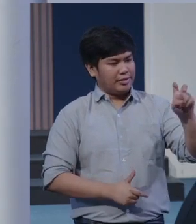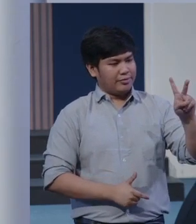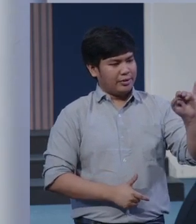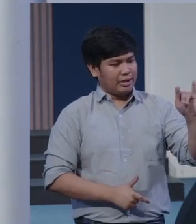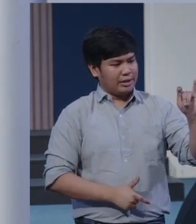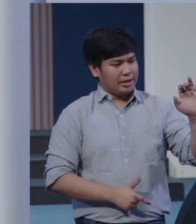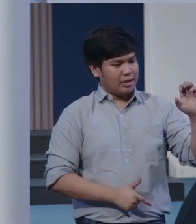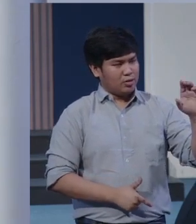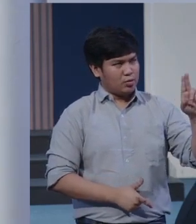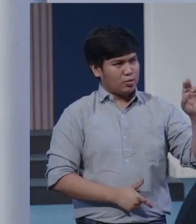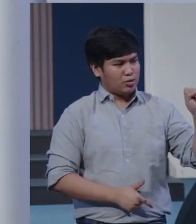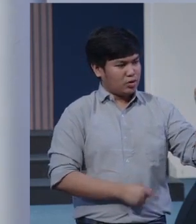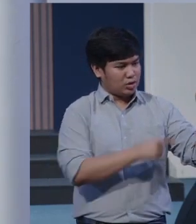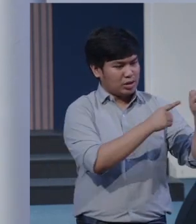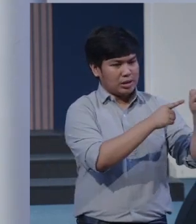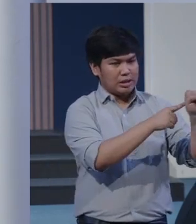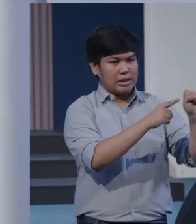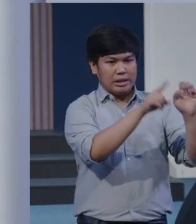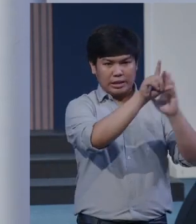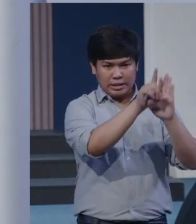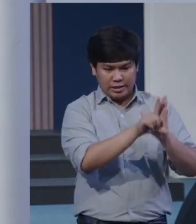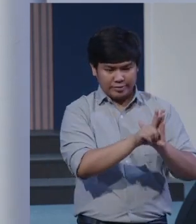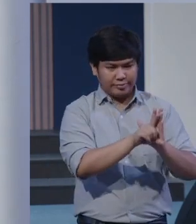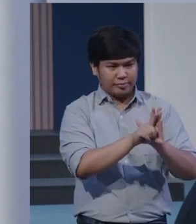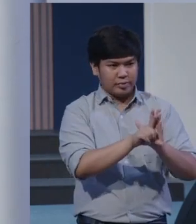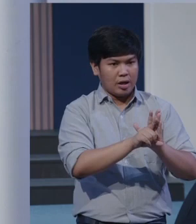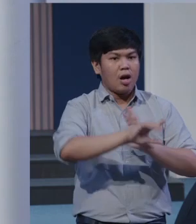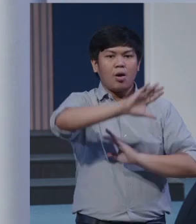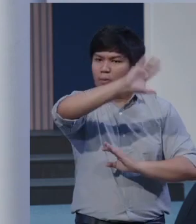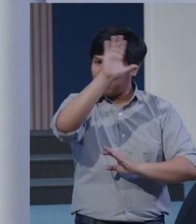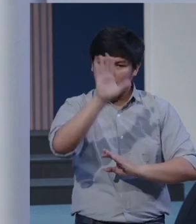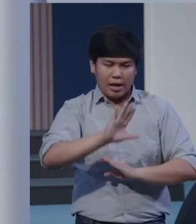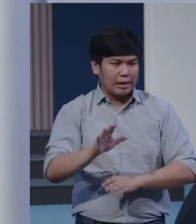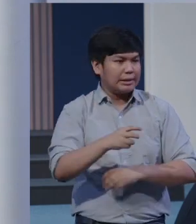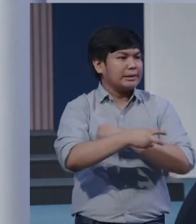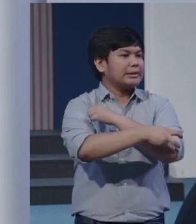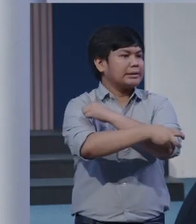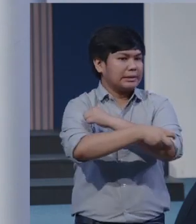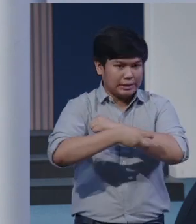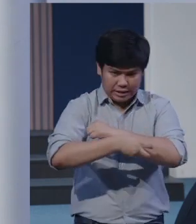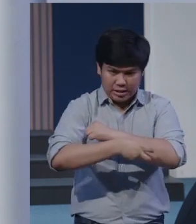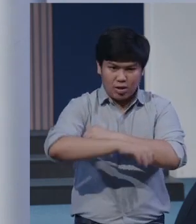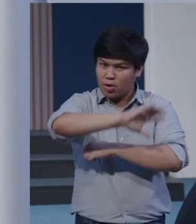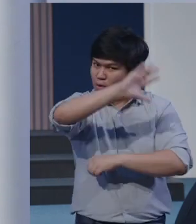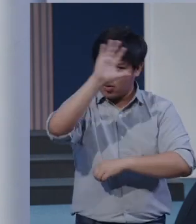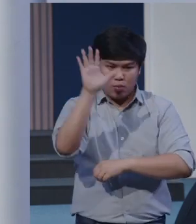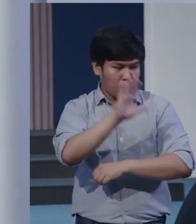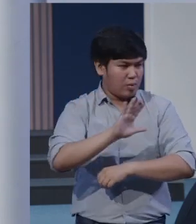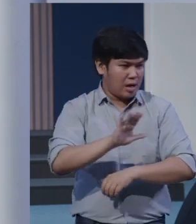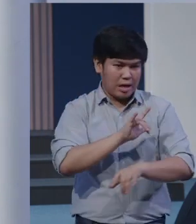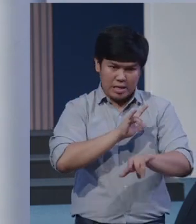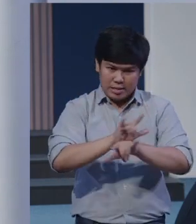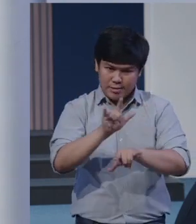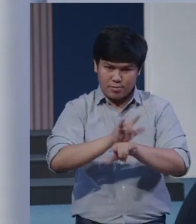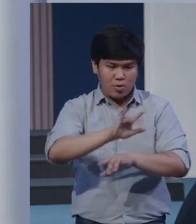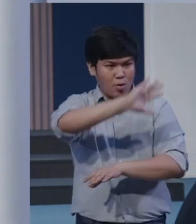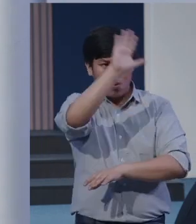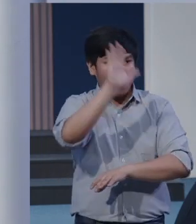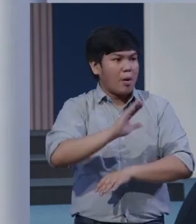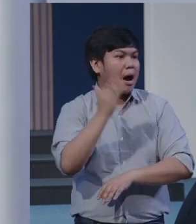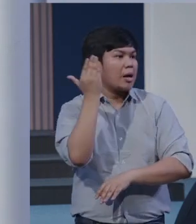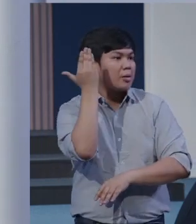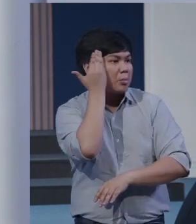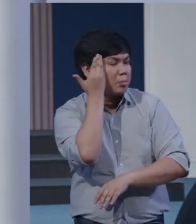191 sabi You shall not steal You shall not deal falsely h man